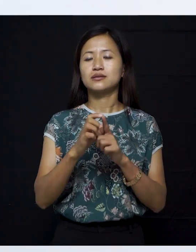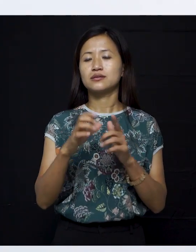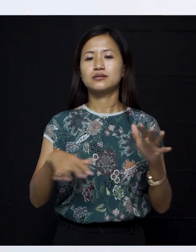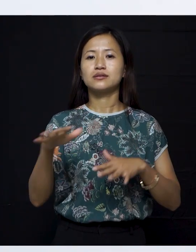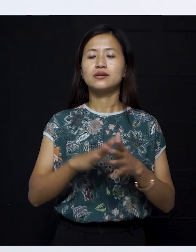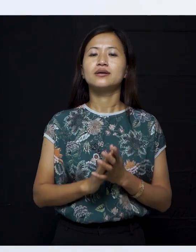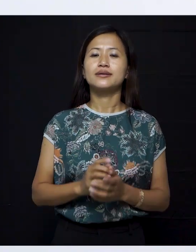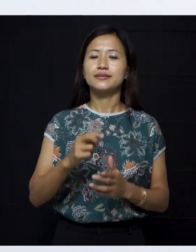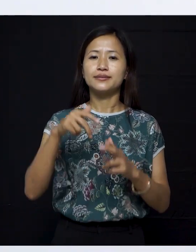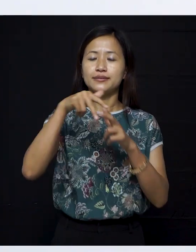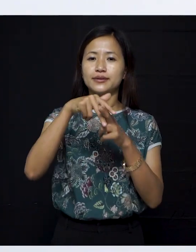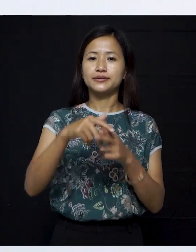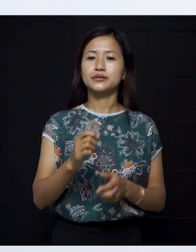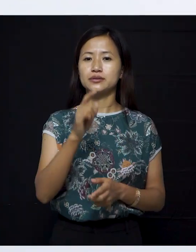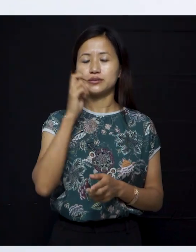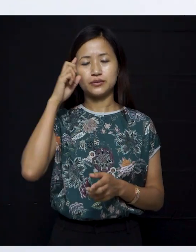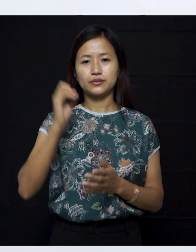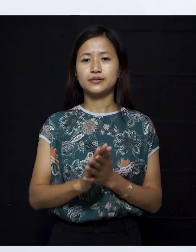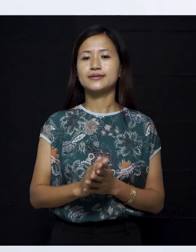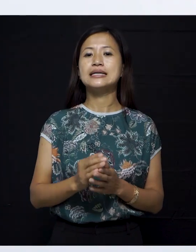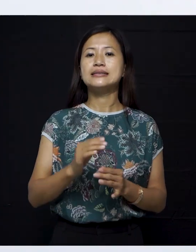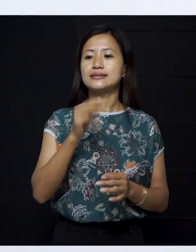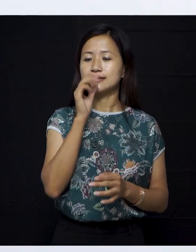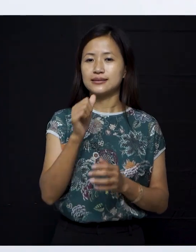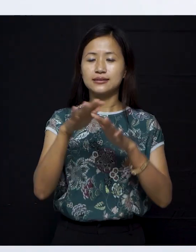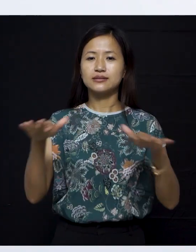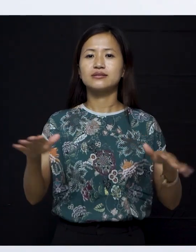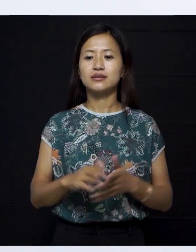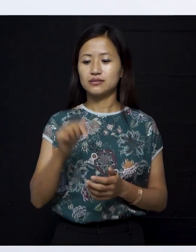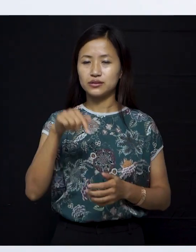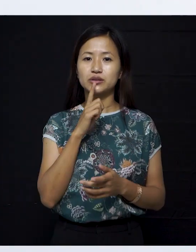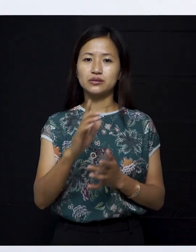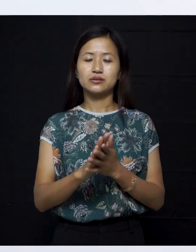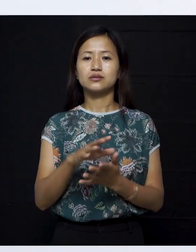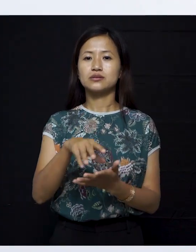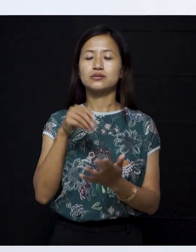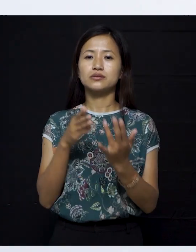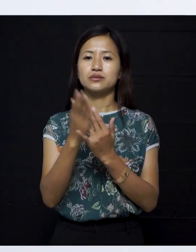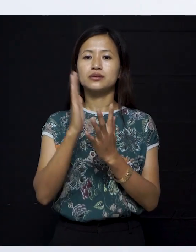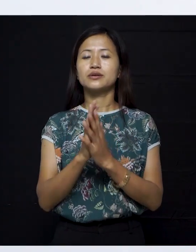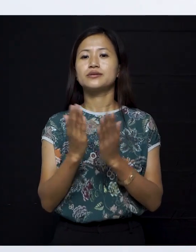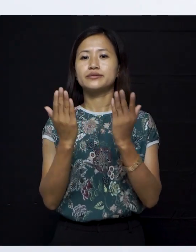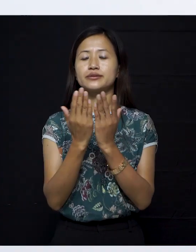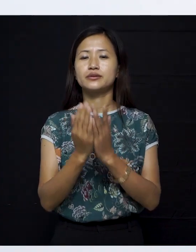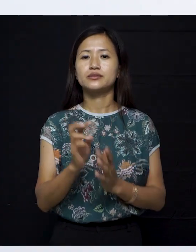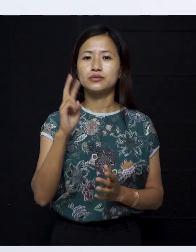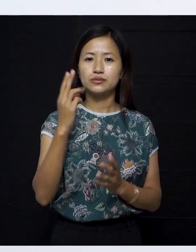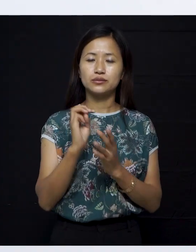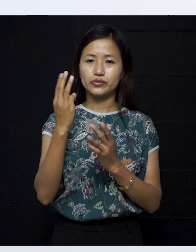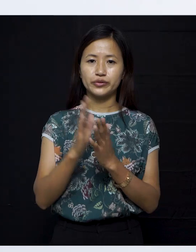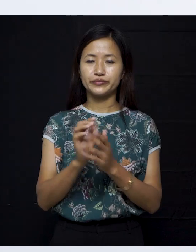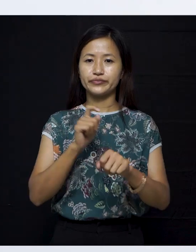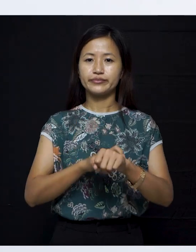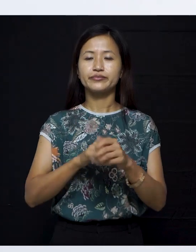to the Sea, and I hope you got the rough idea of what it is, and by now I'm sure you have gone through your text over 2-3 times.